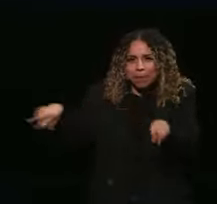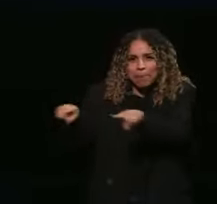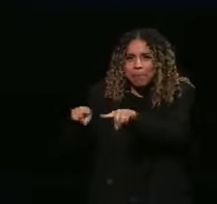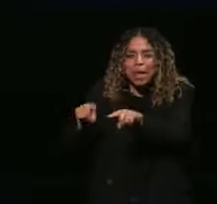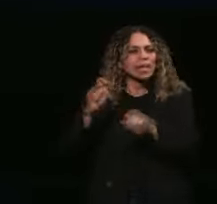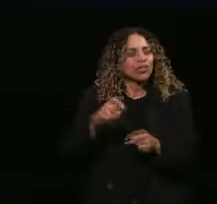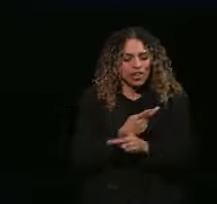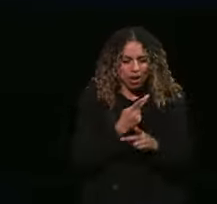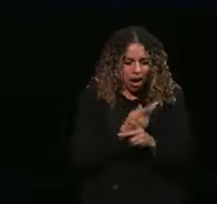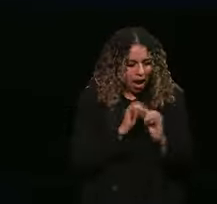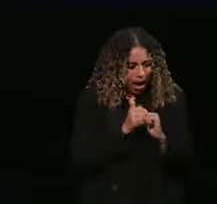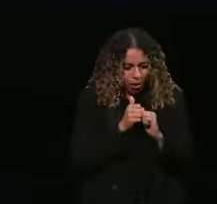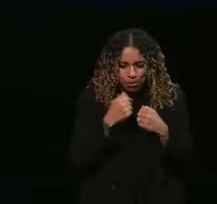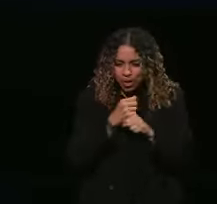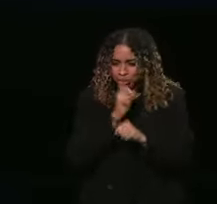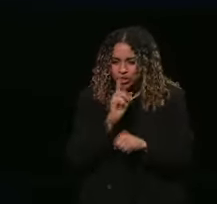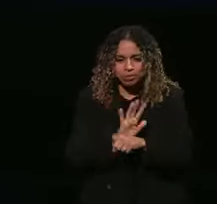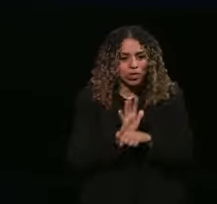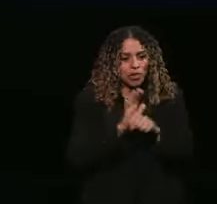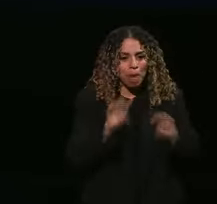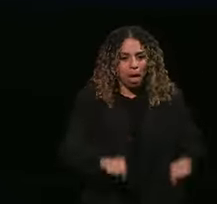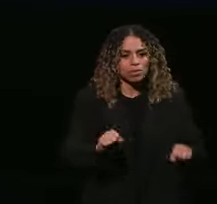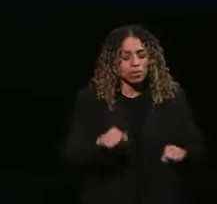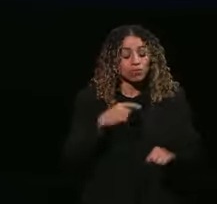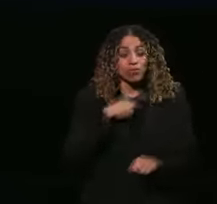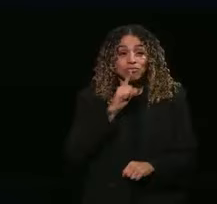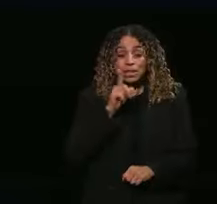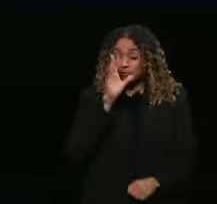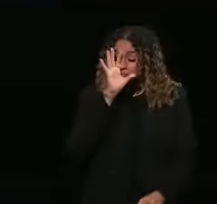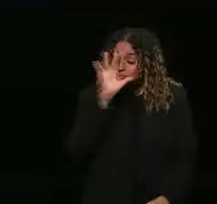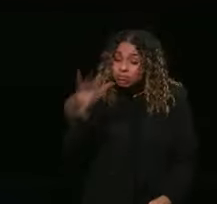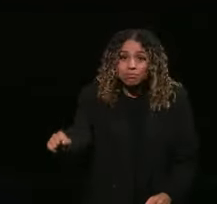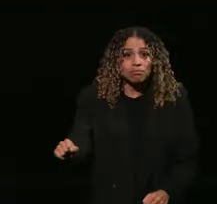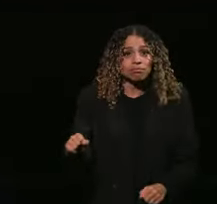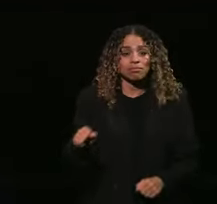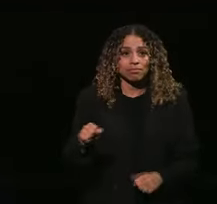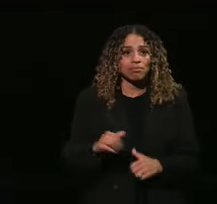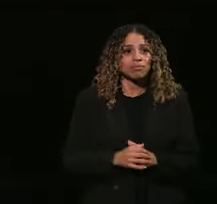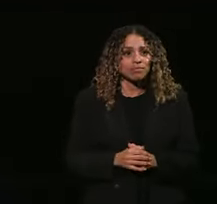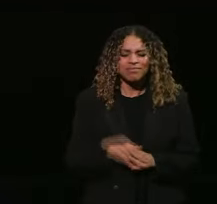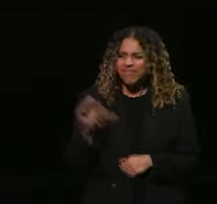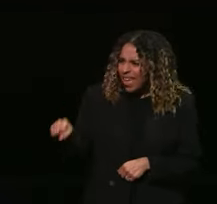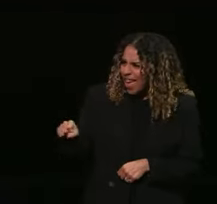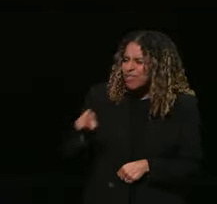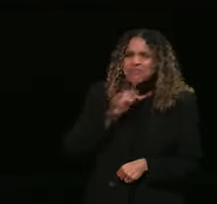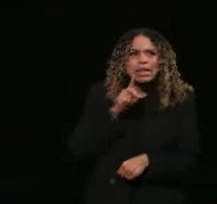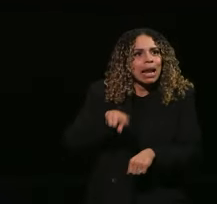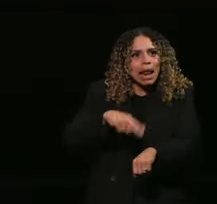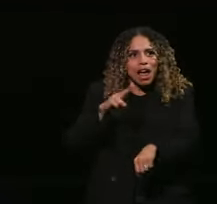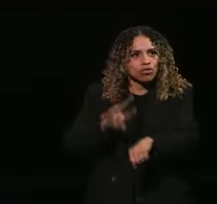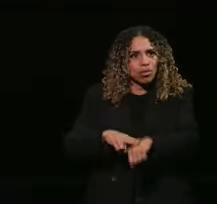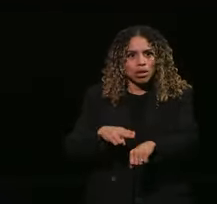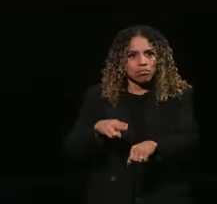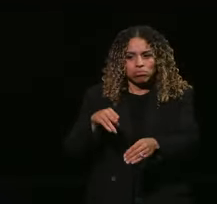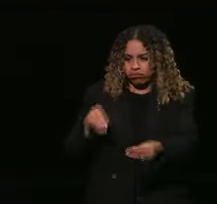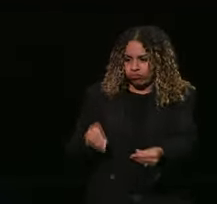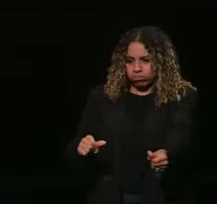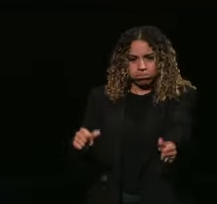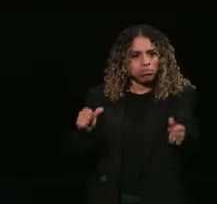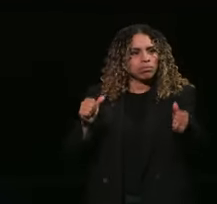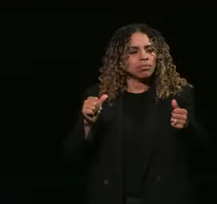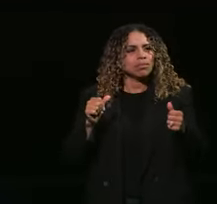this movie because I was fascinated by them. Yeah, and they're so natural. I mean, they're